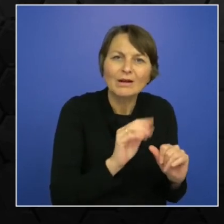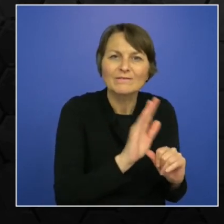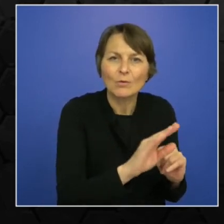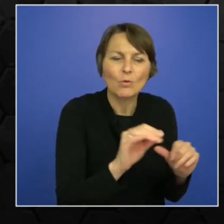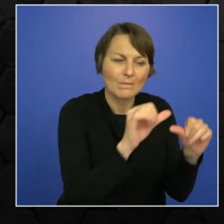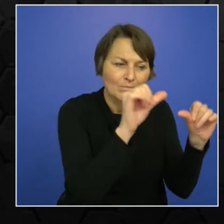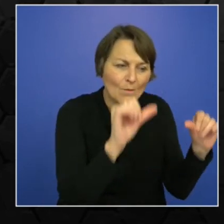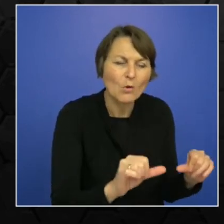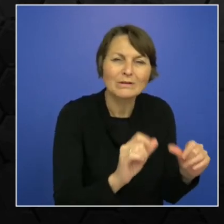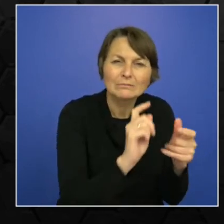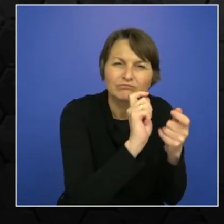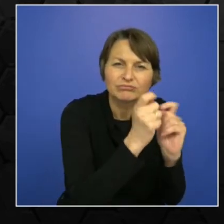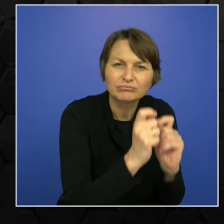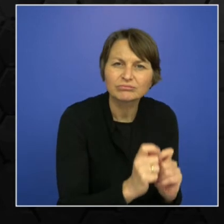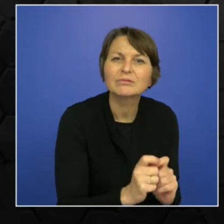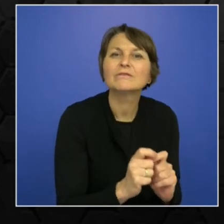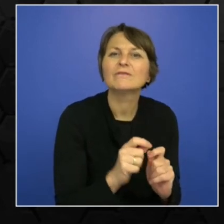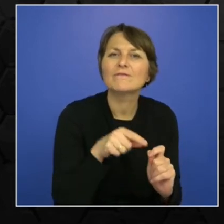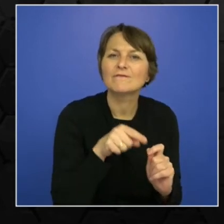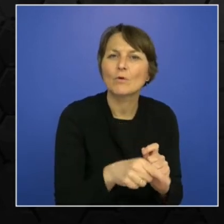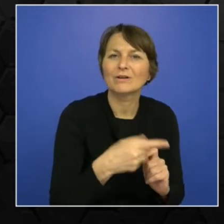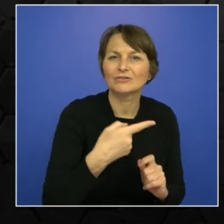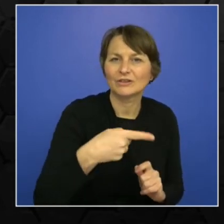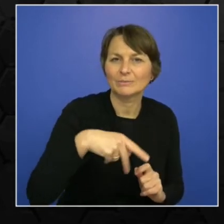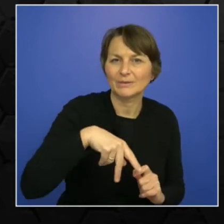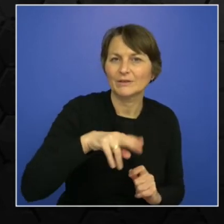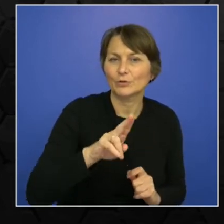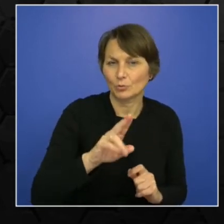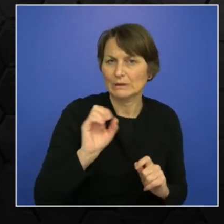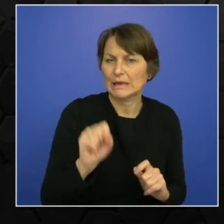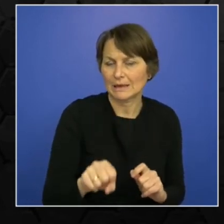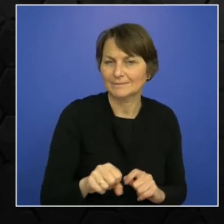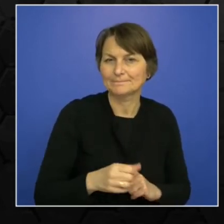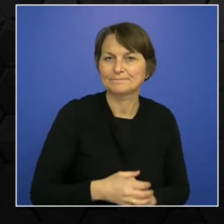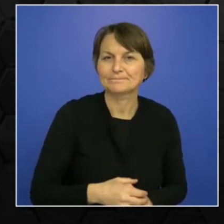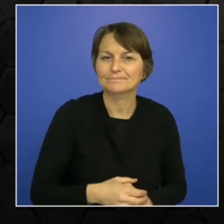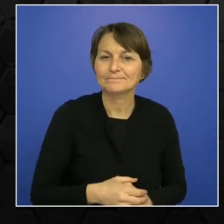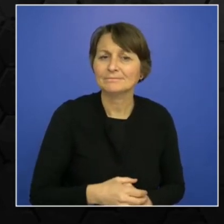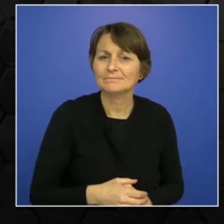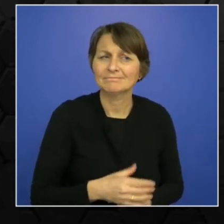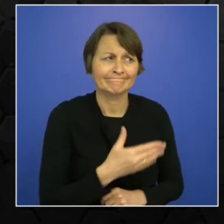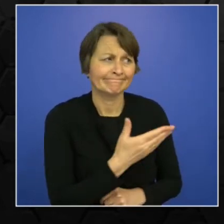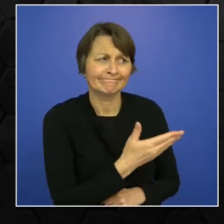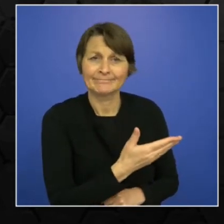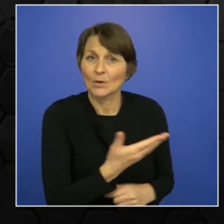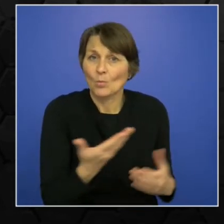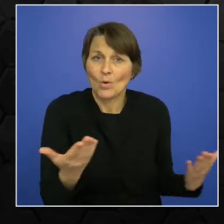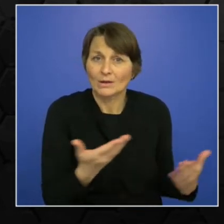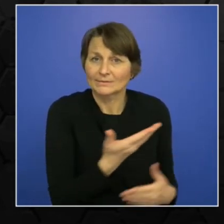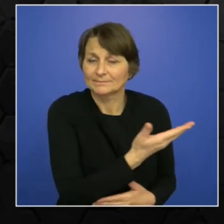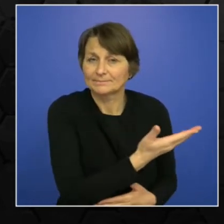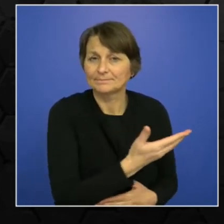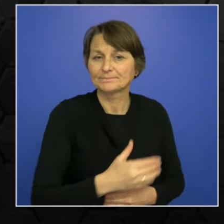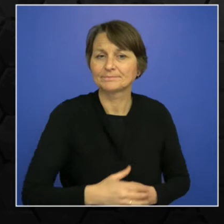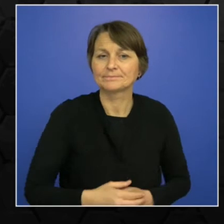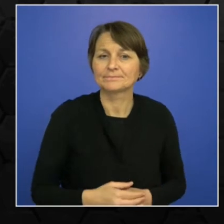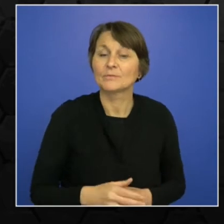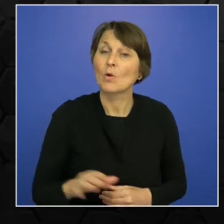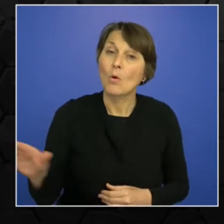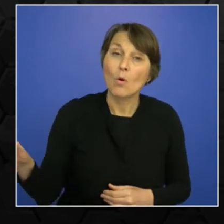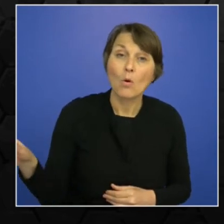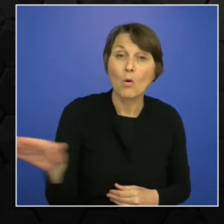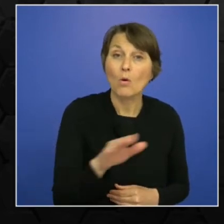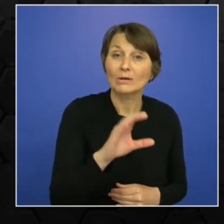of GPUs. So what are the benefits of quantizing? So all the CPUs